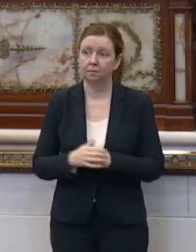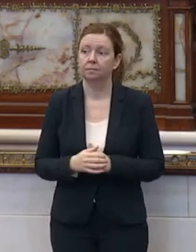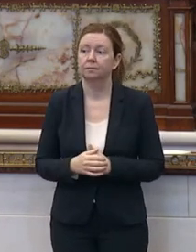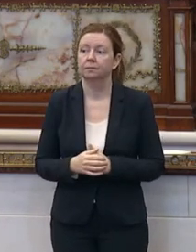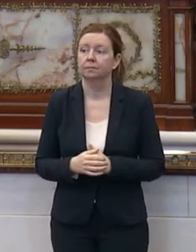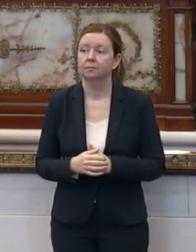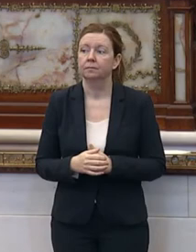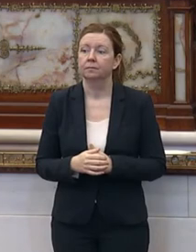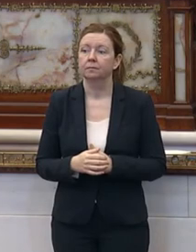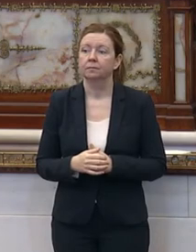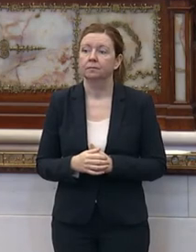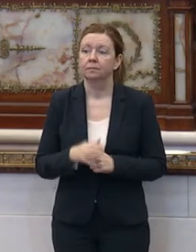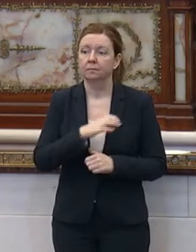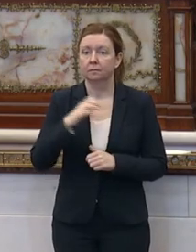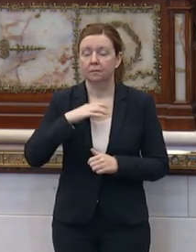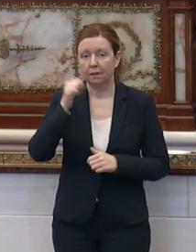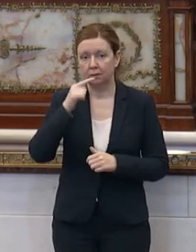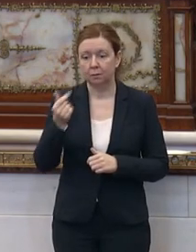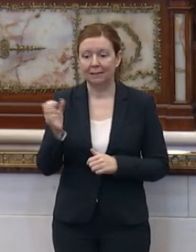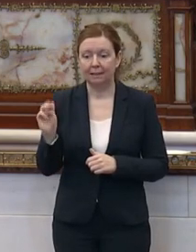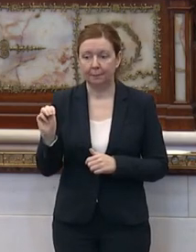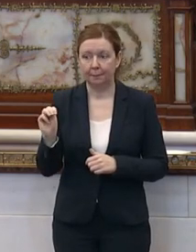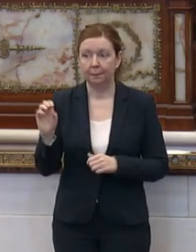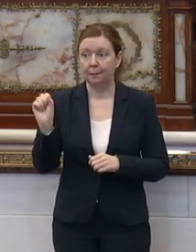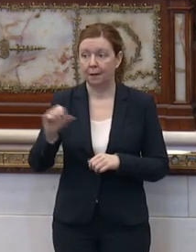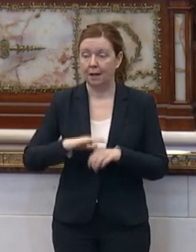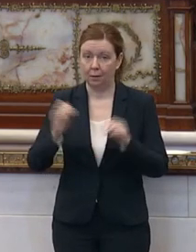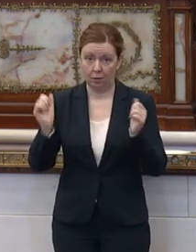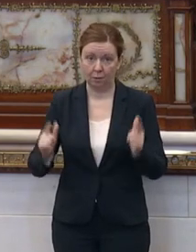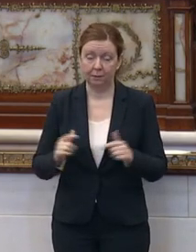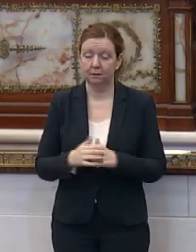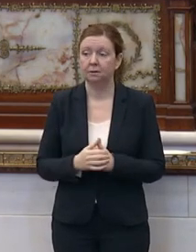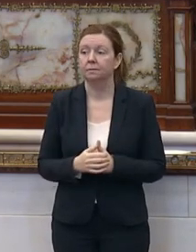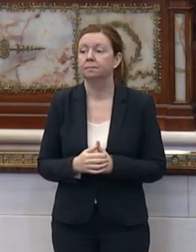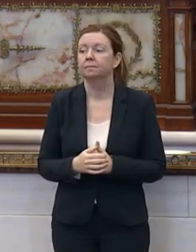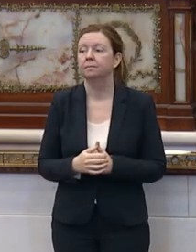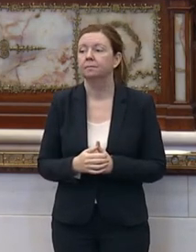bills. Councilwoman Gim. Aye on all bills.